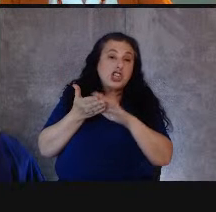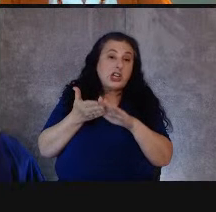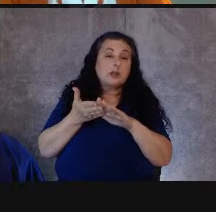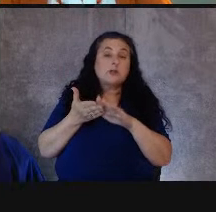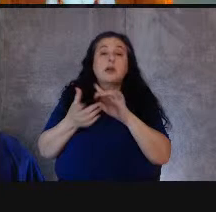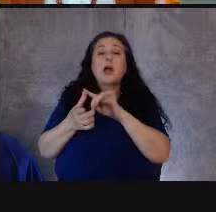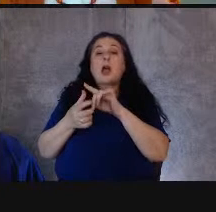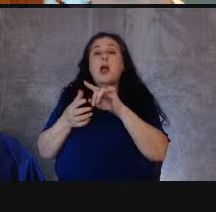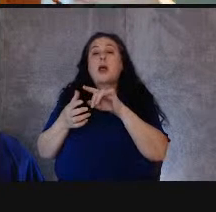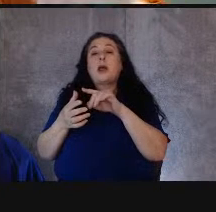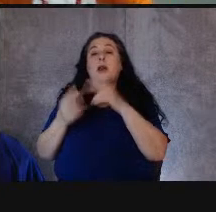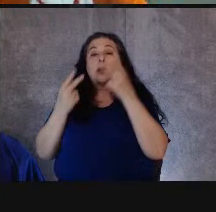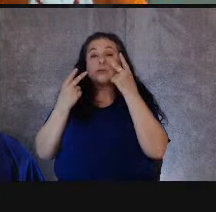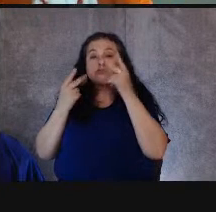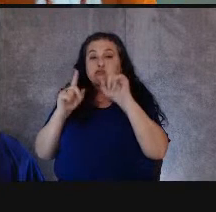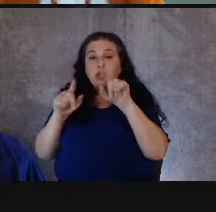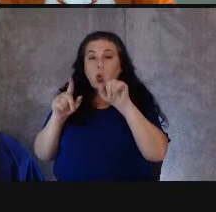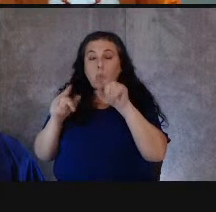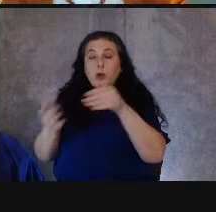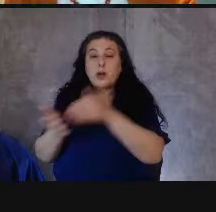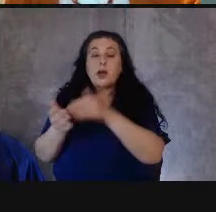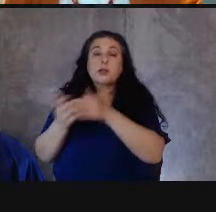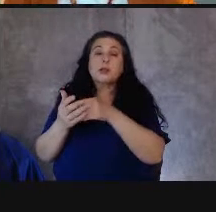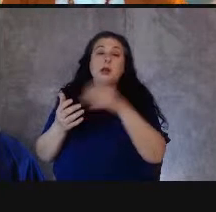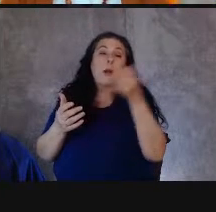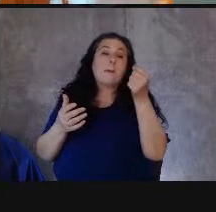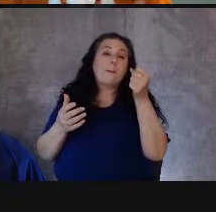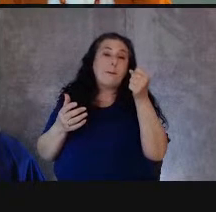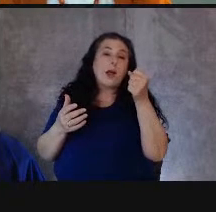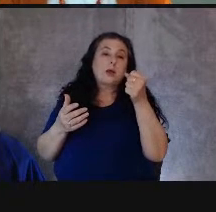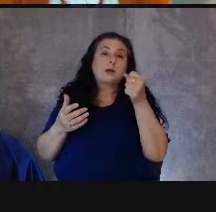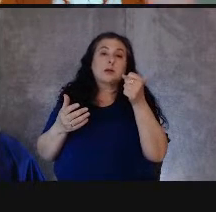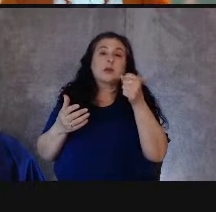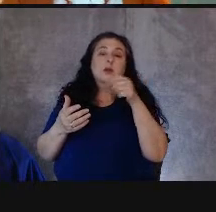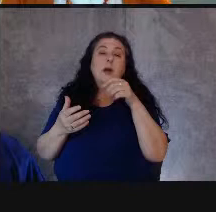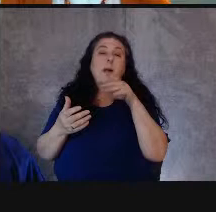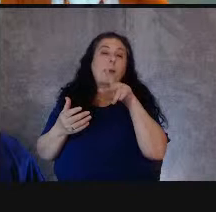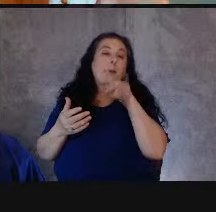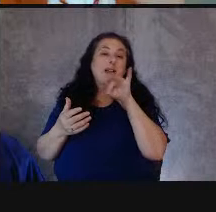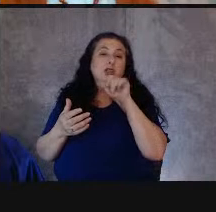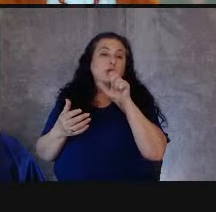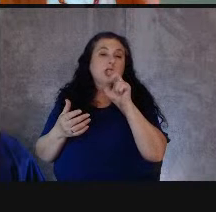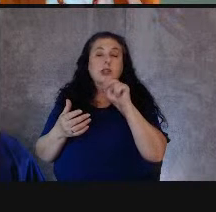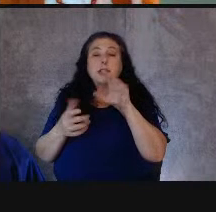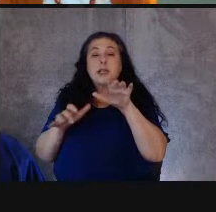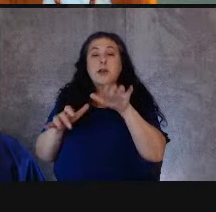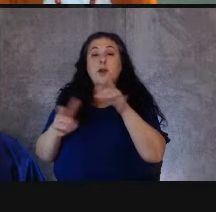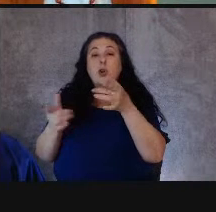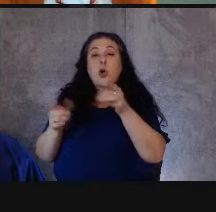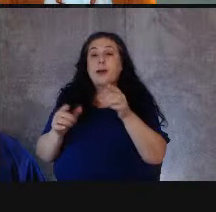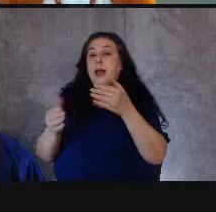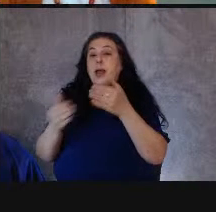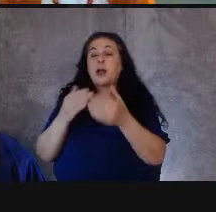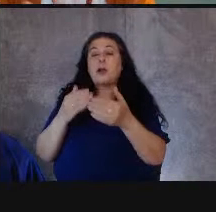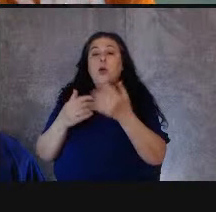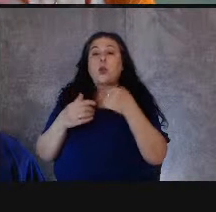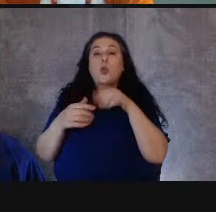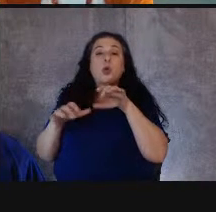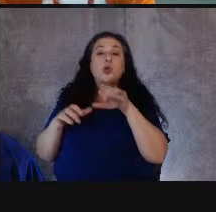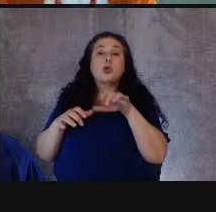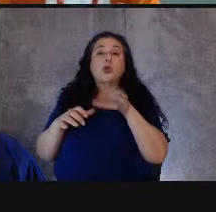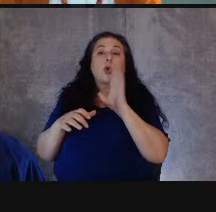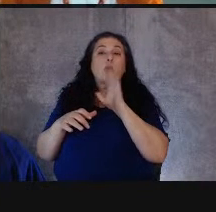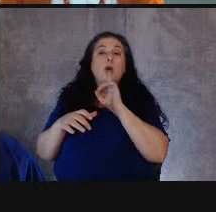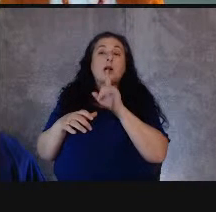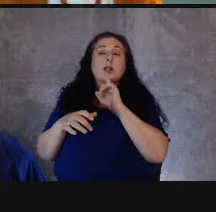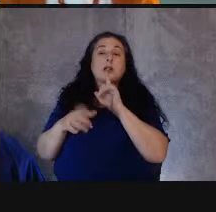and visiting doctors and milk pasteurization. All of these activities are going on anyway. What we're going to do is we're going to